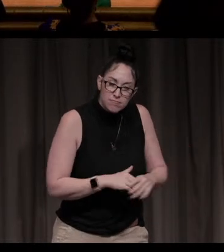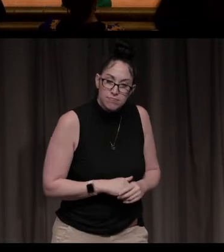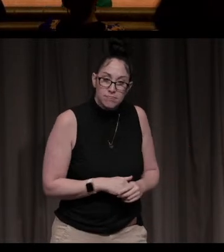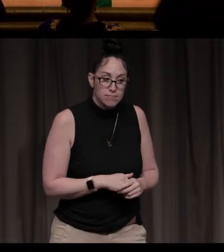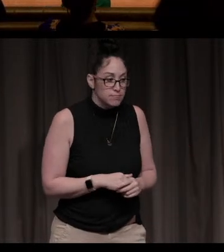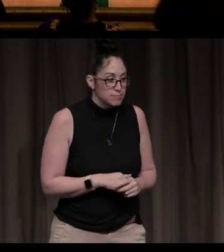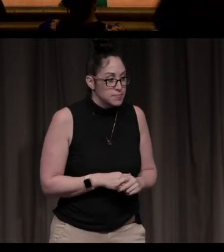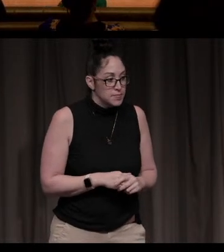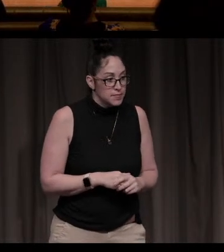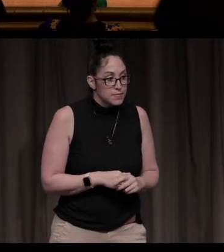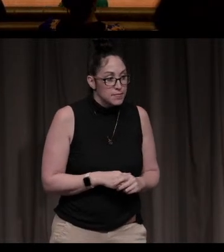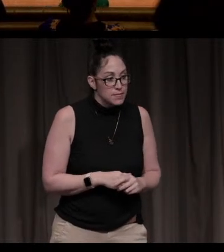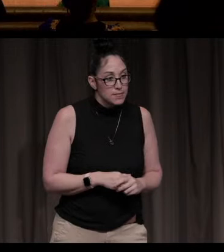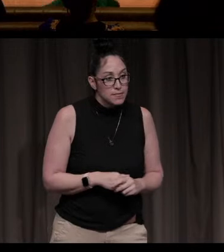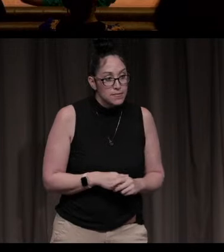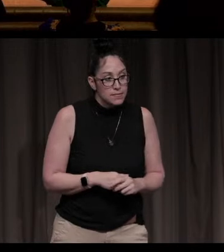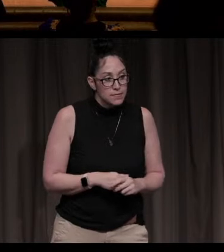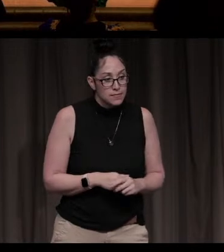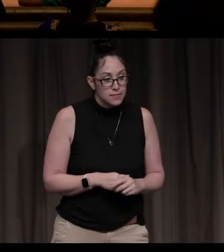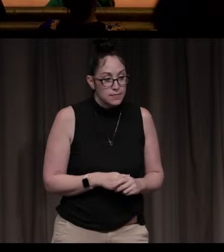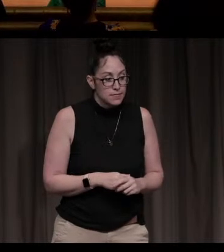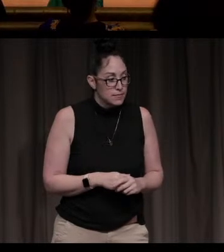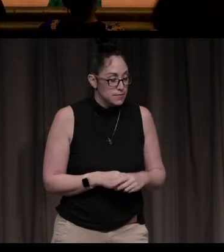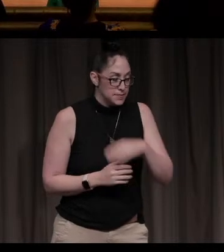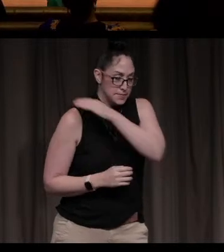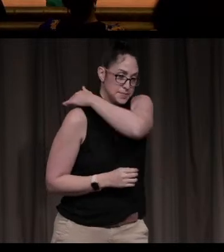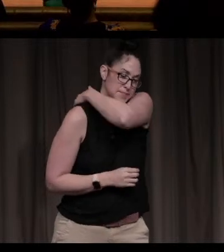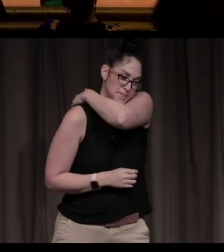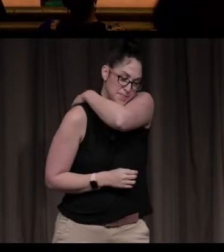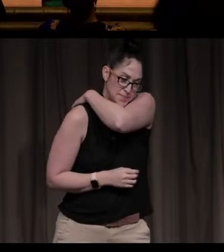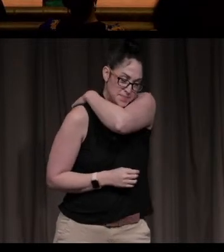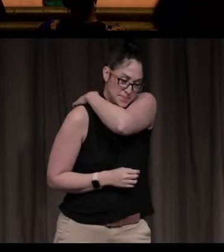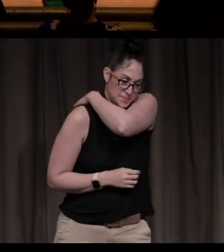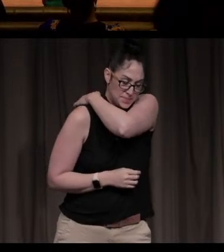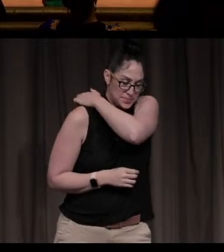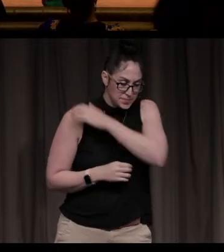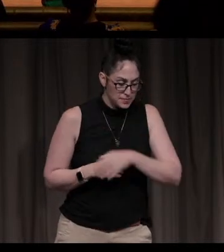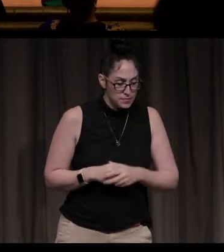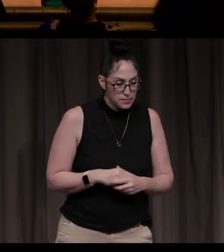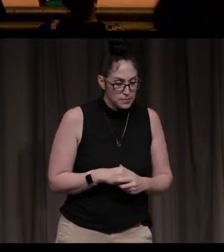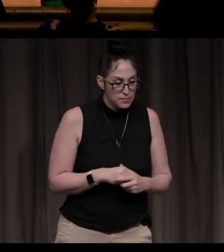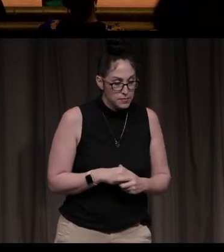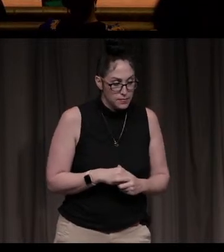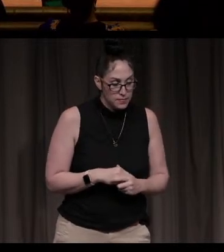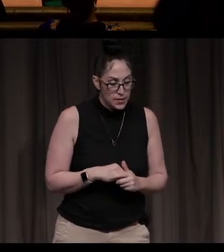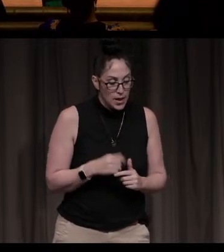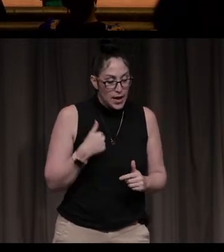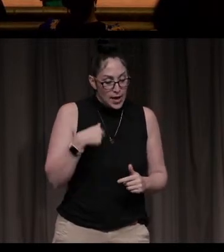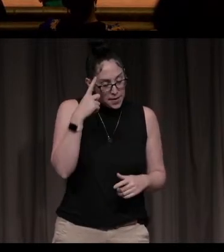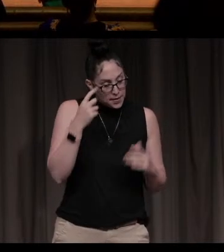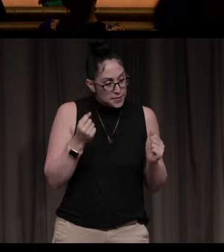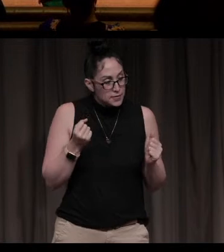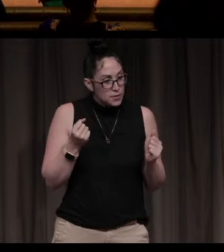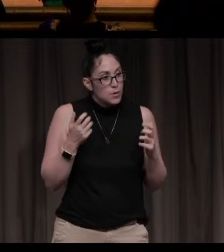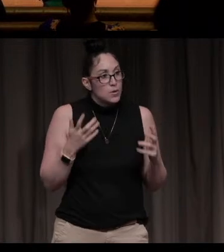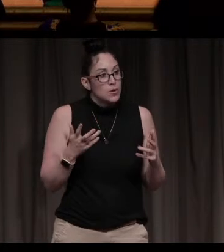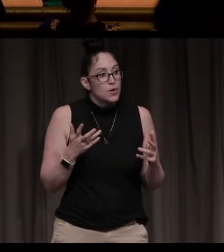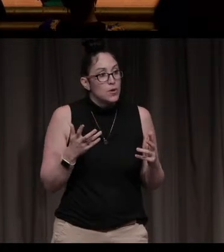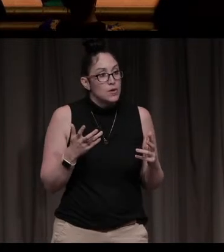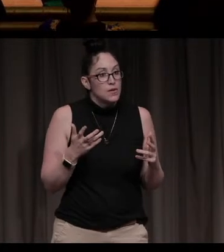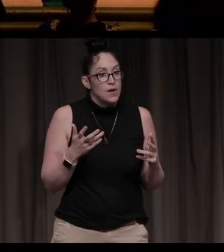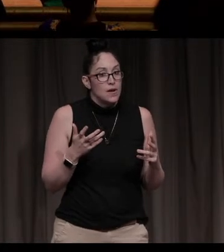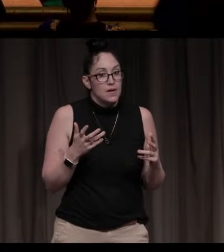capacity and that they want to, you know, interact at that moment. And I think a lot of it is, like I said,